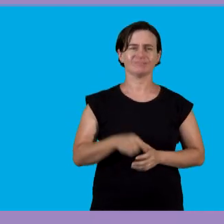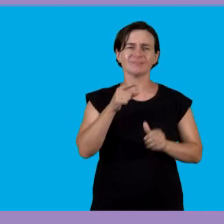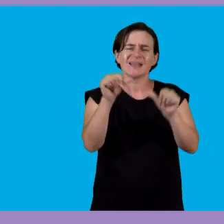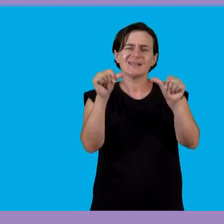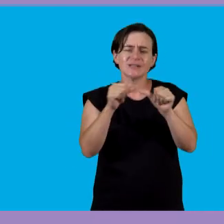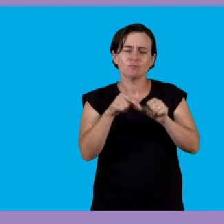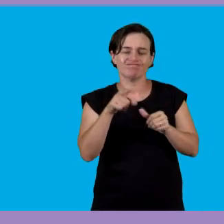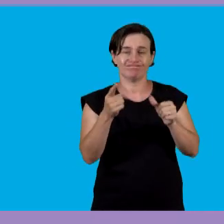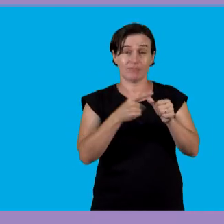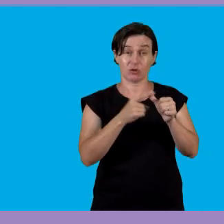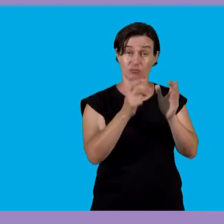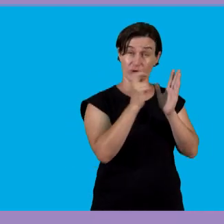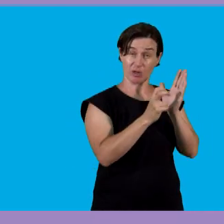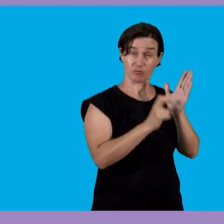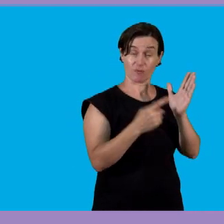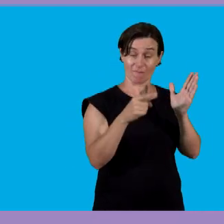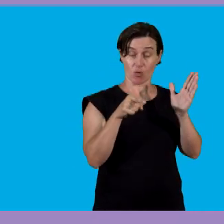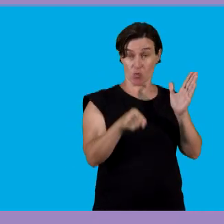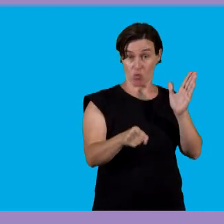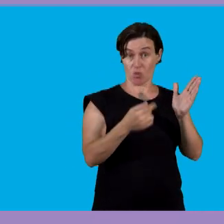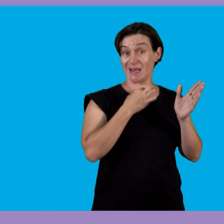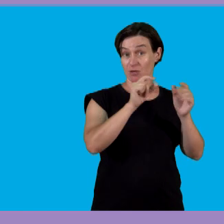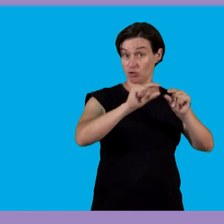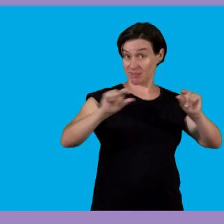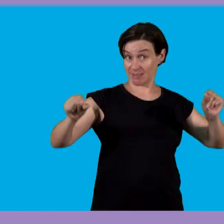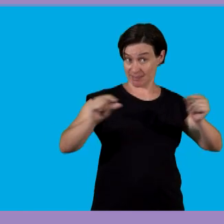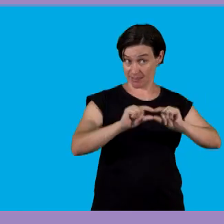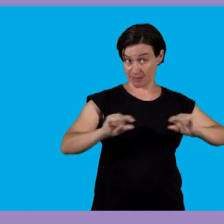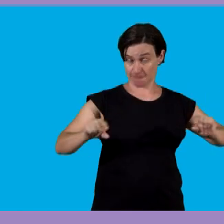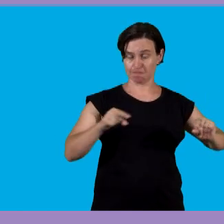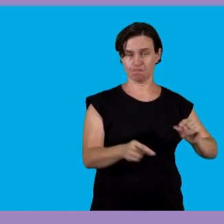an algebraic rule from the statement because we are